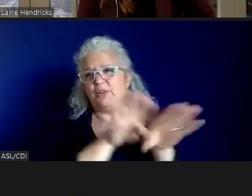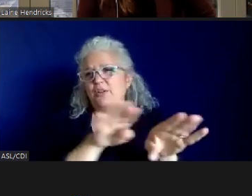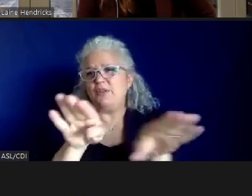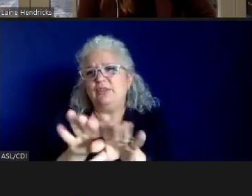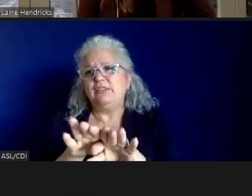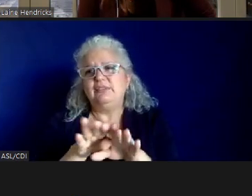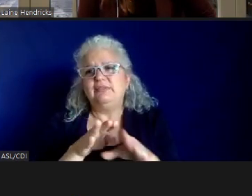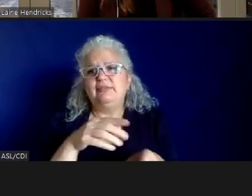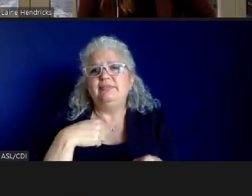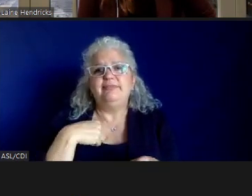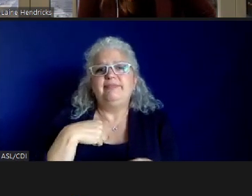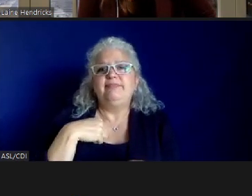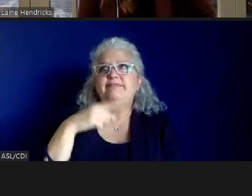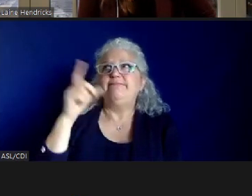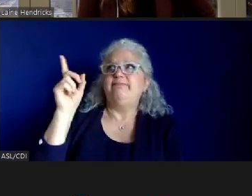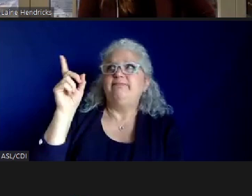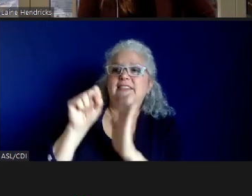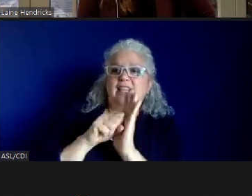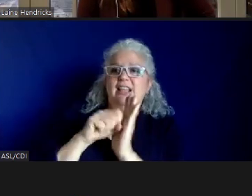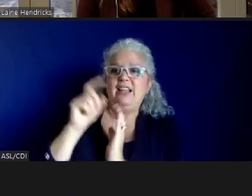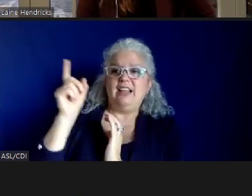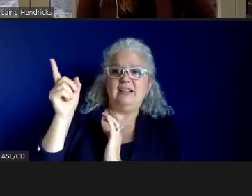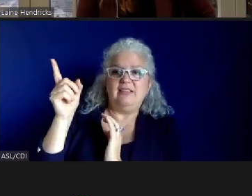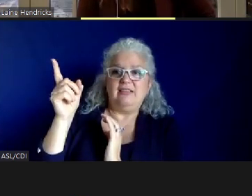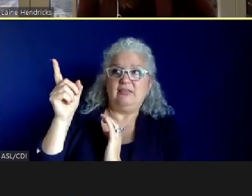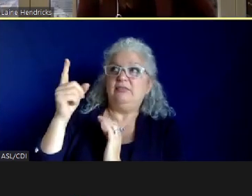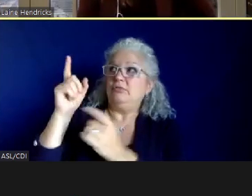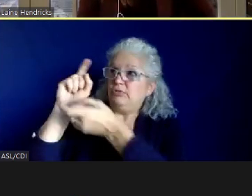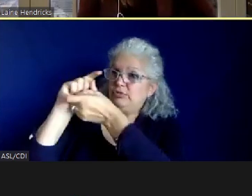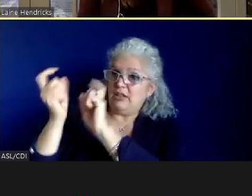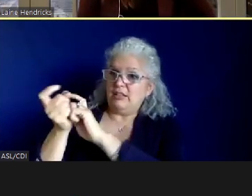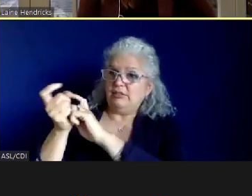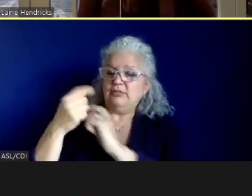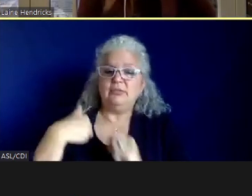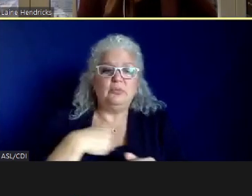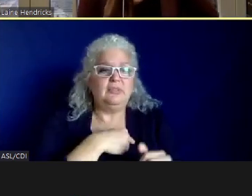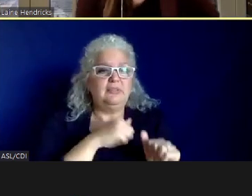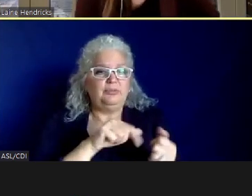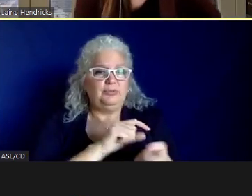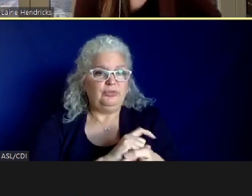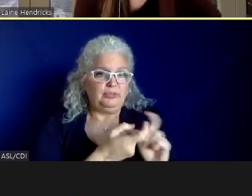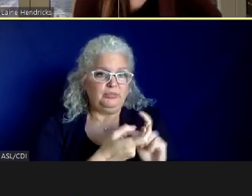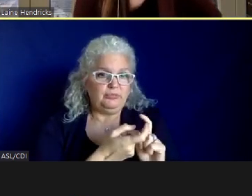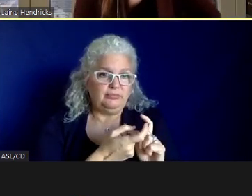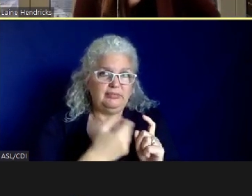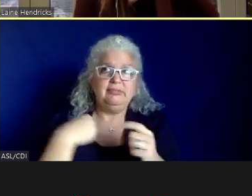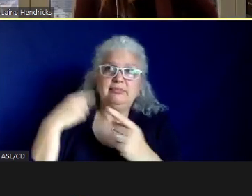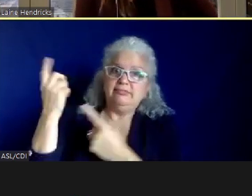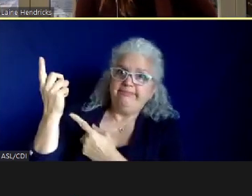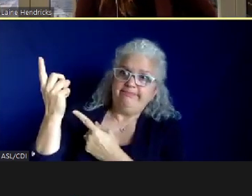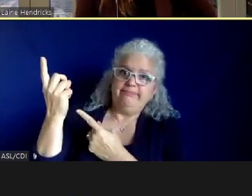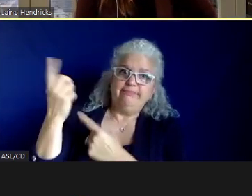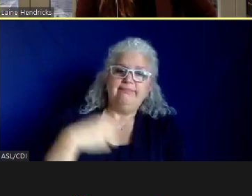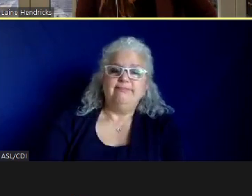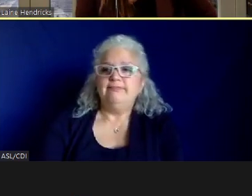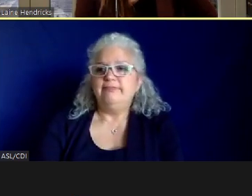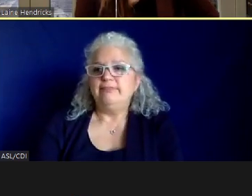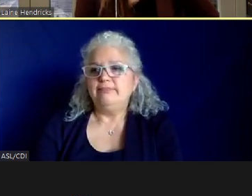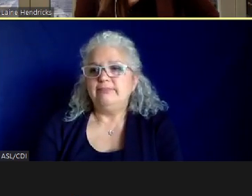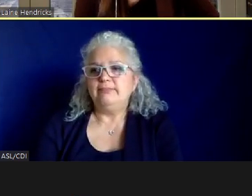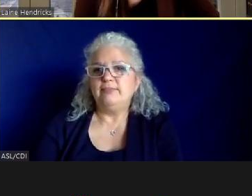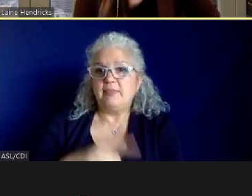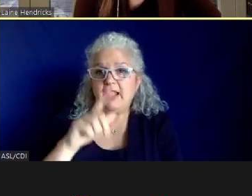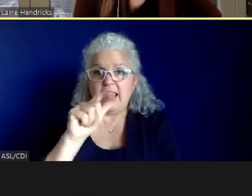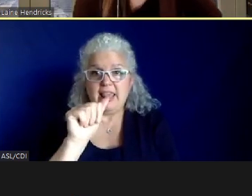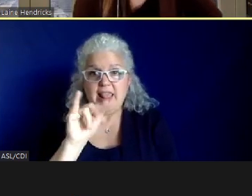would be changed. And this might be kind of a bold question. Hopefully you'll indulge me in this,